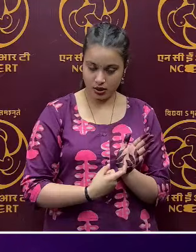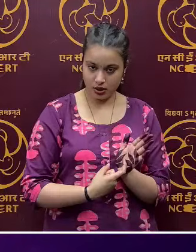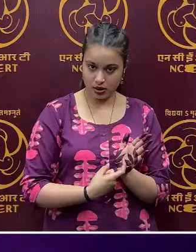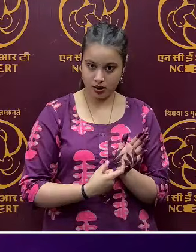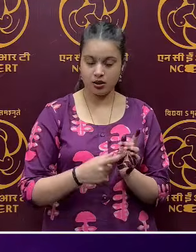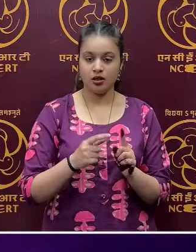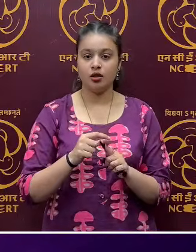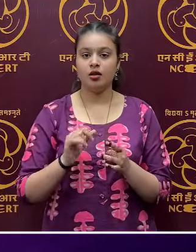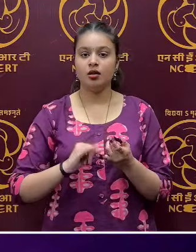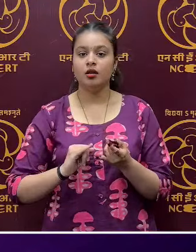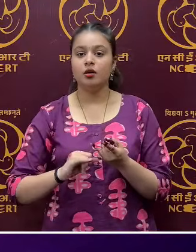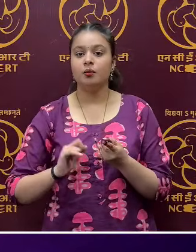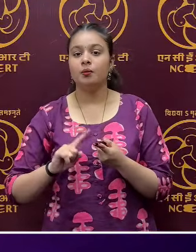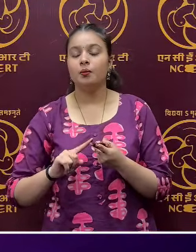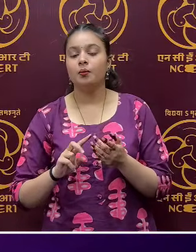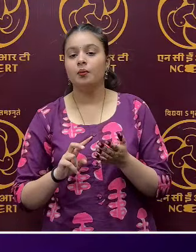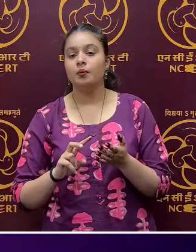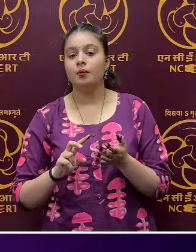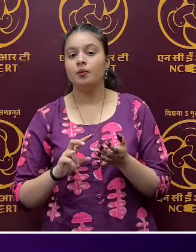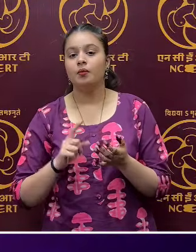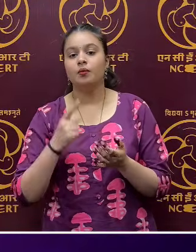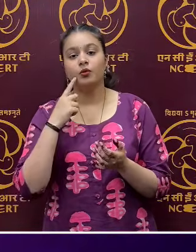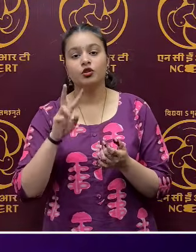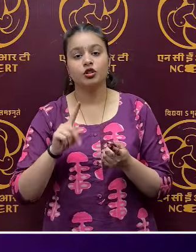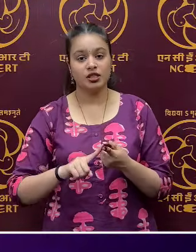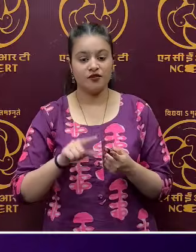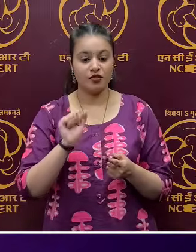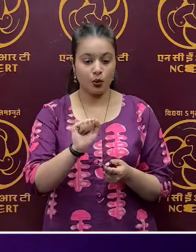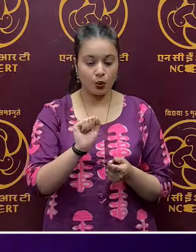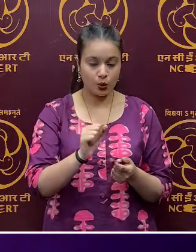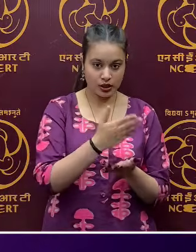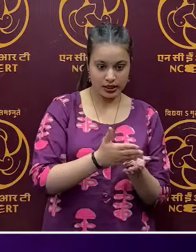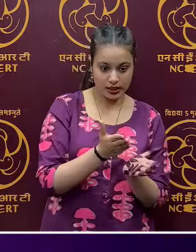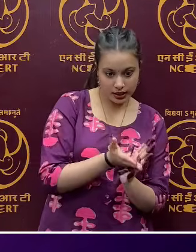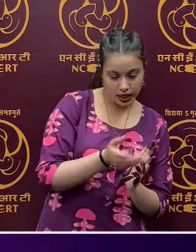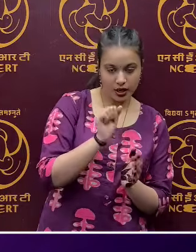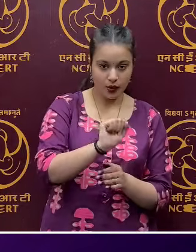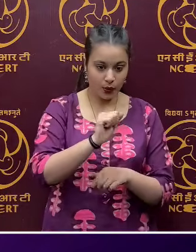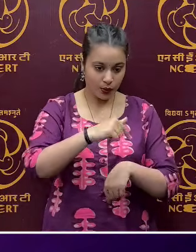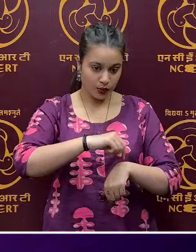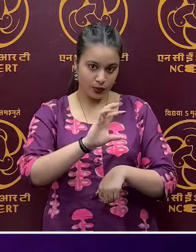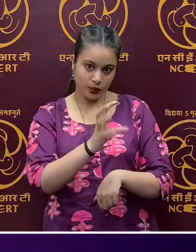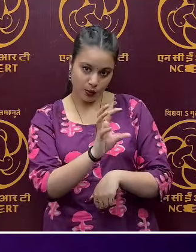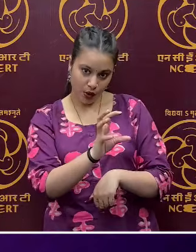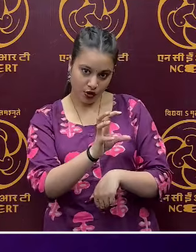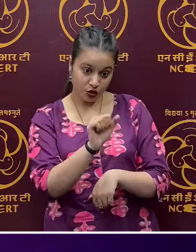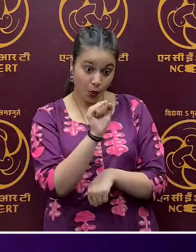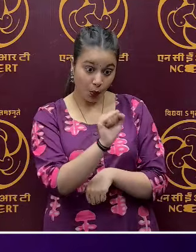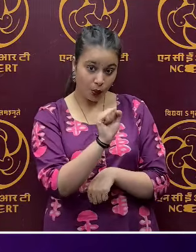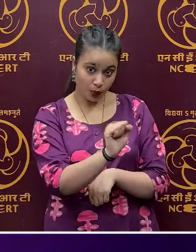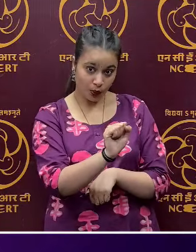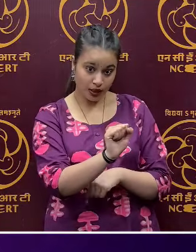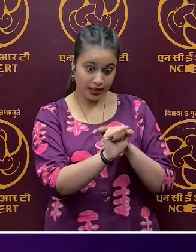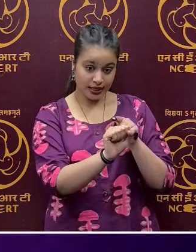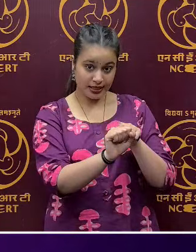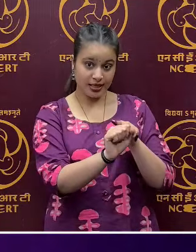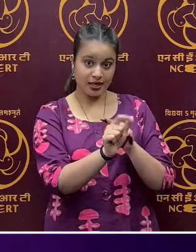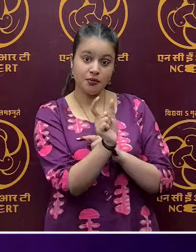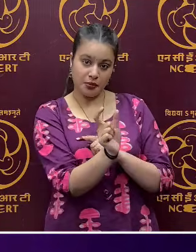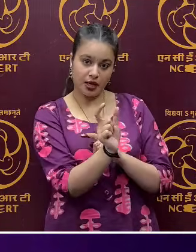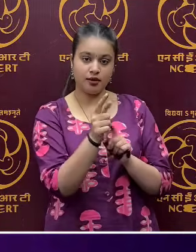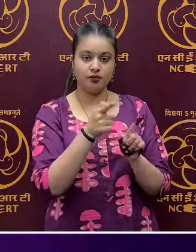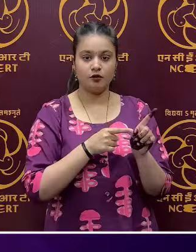possessive pronoun. This is your cake, this is your watch, this is your call. Whereas